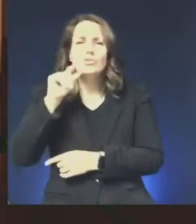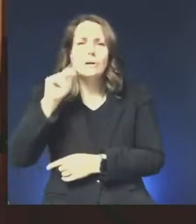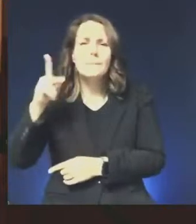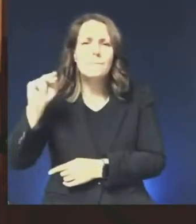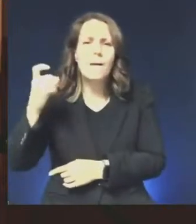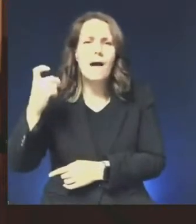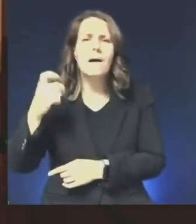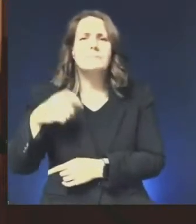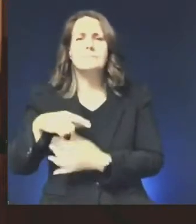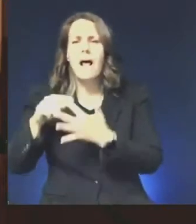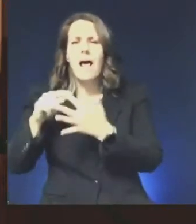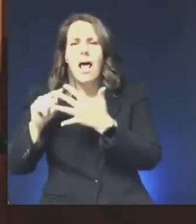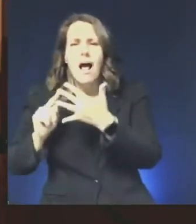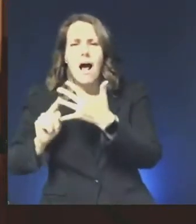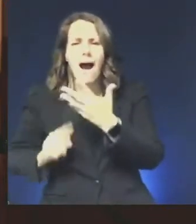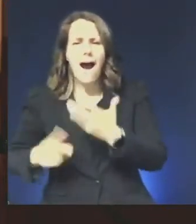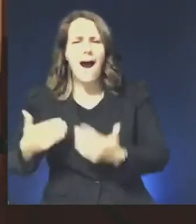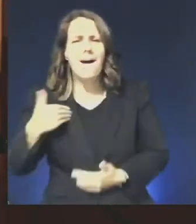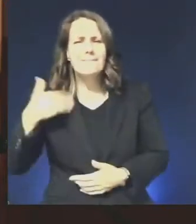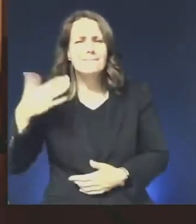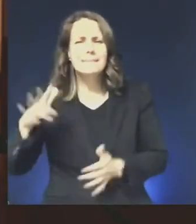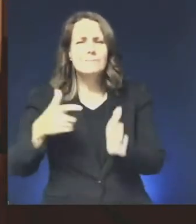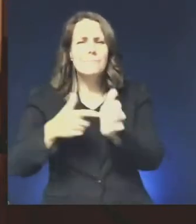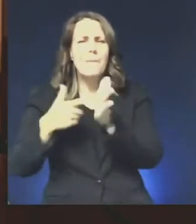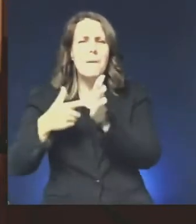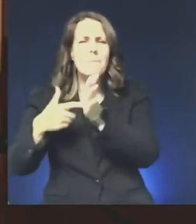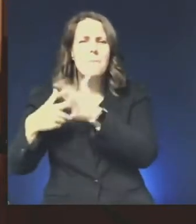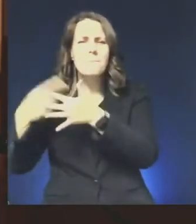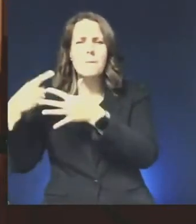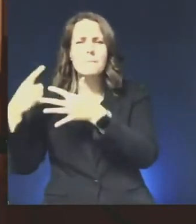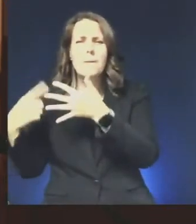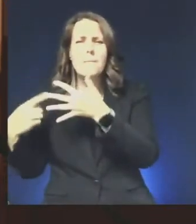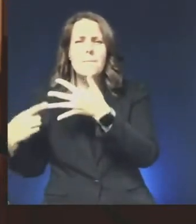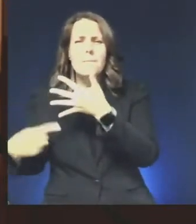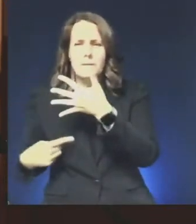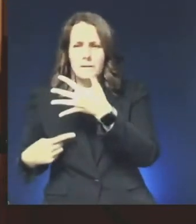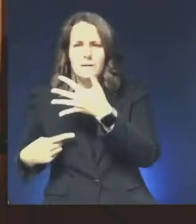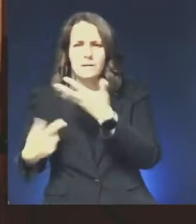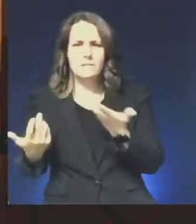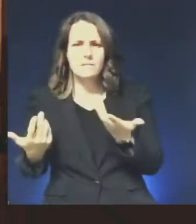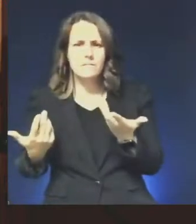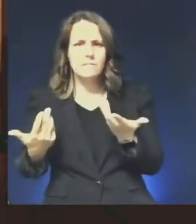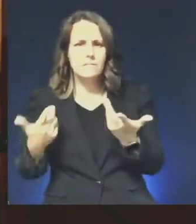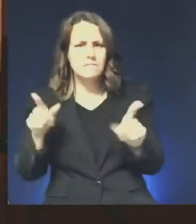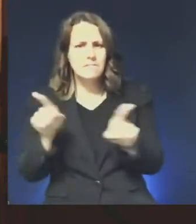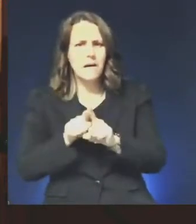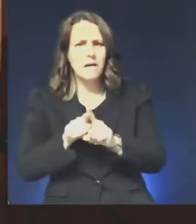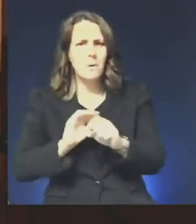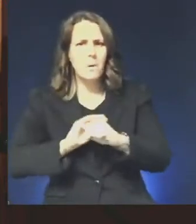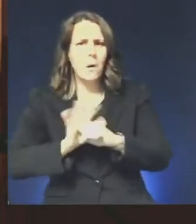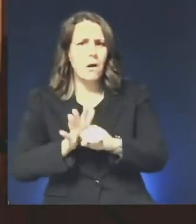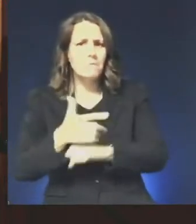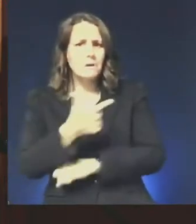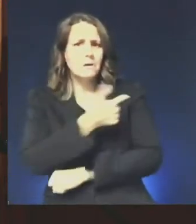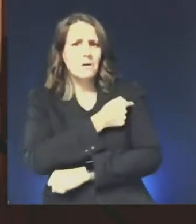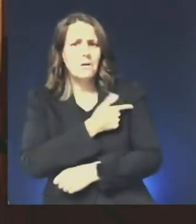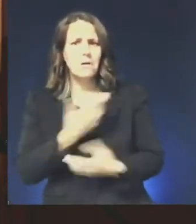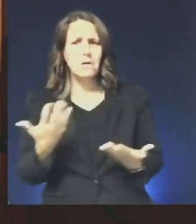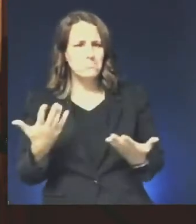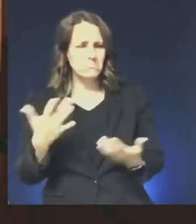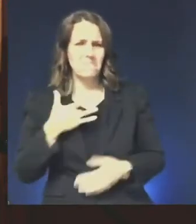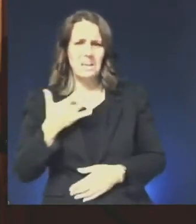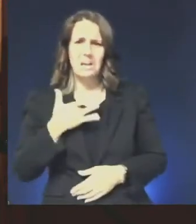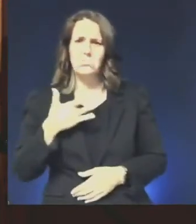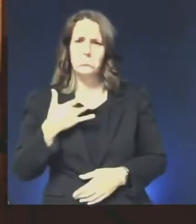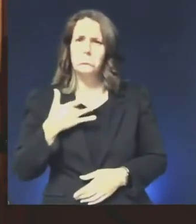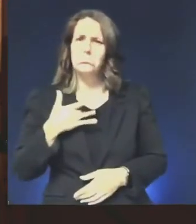hospital. And I agree with the governor. It's one of the responsibilities of a healthcare system to create a safe place for patients